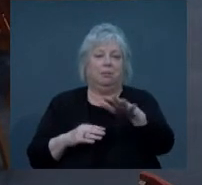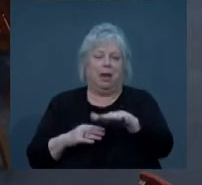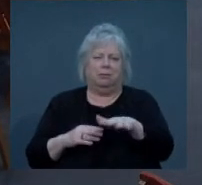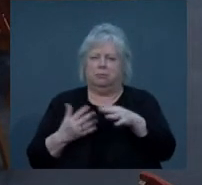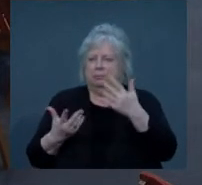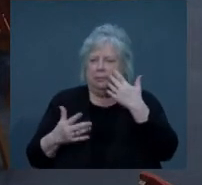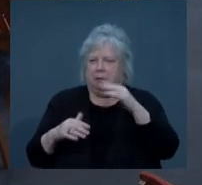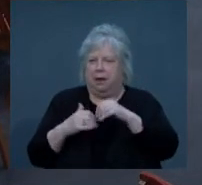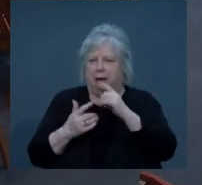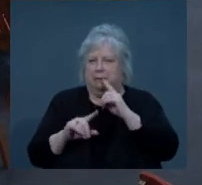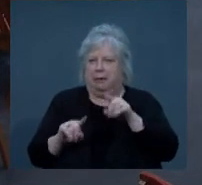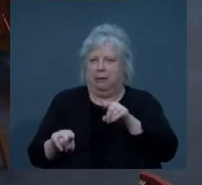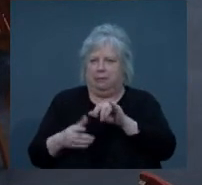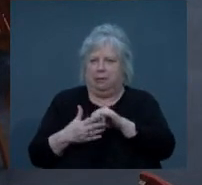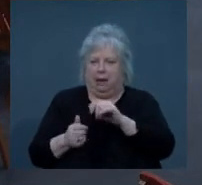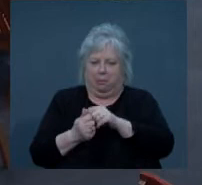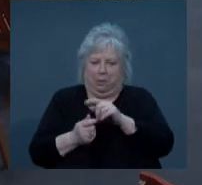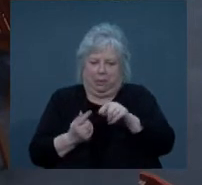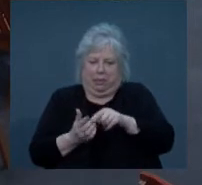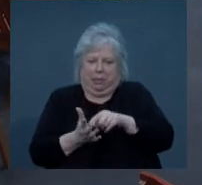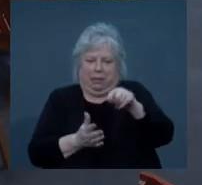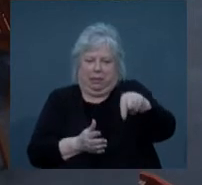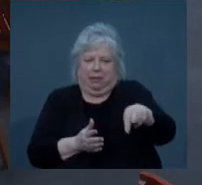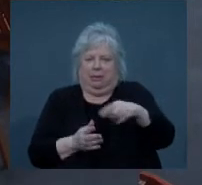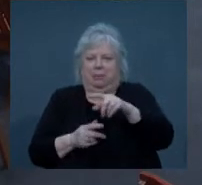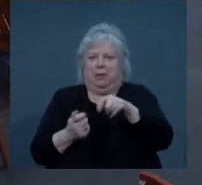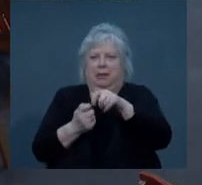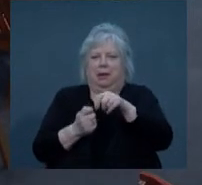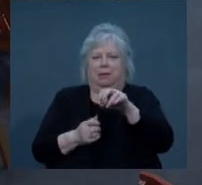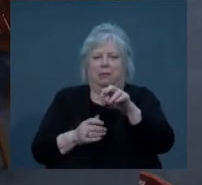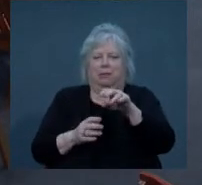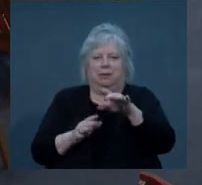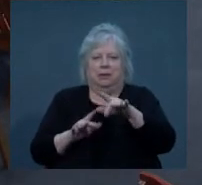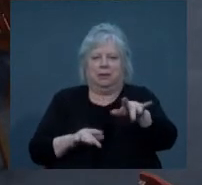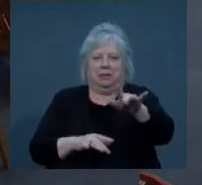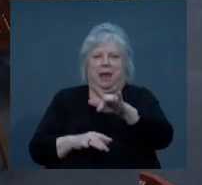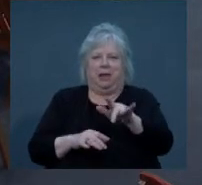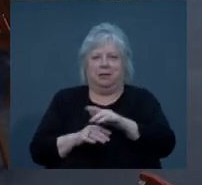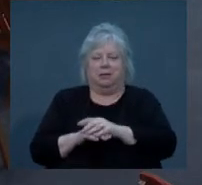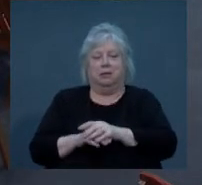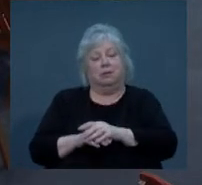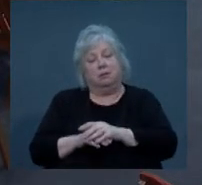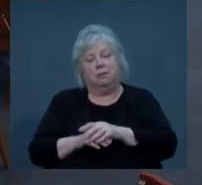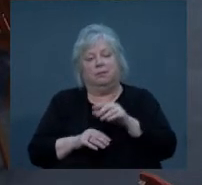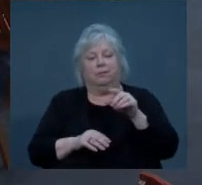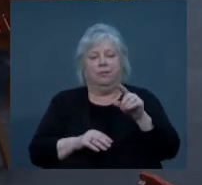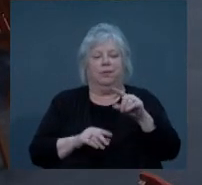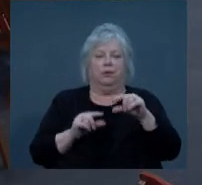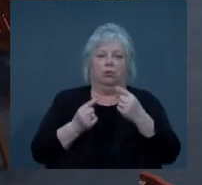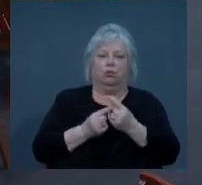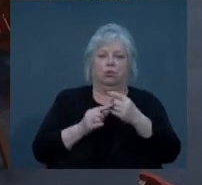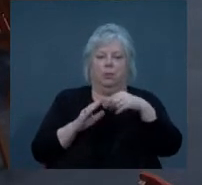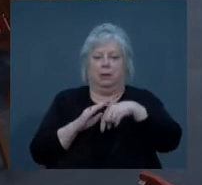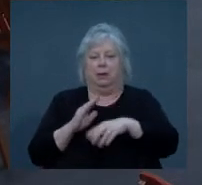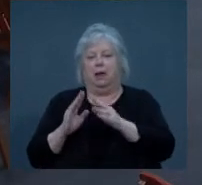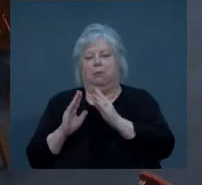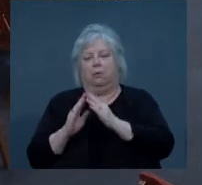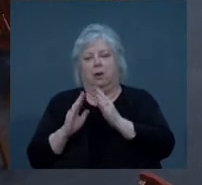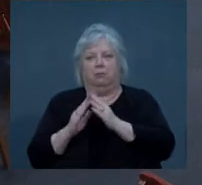I don't know how to address that with this particular space. You know, I think, you know, this group in downtown,